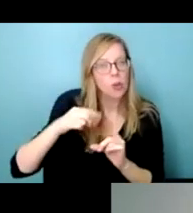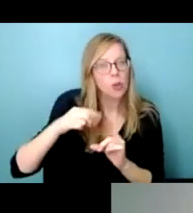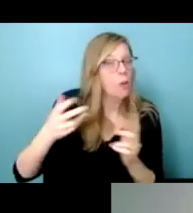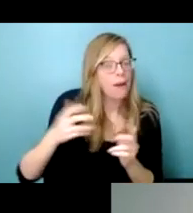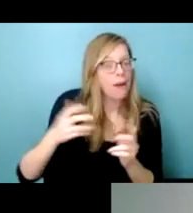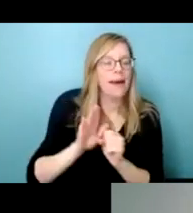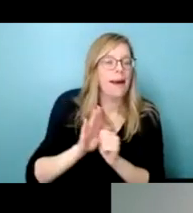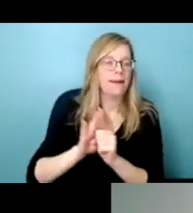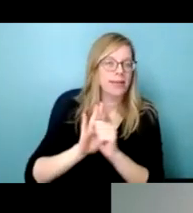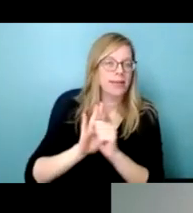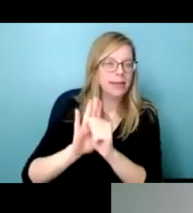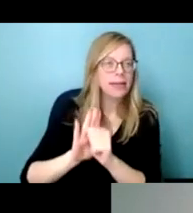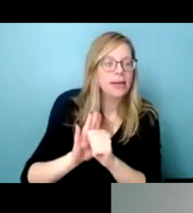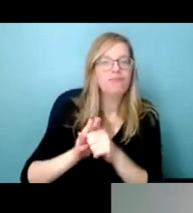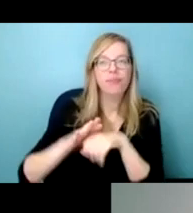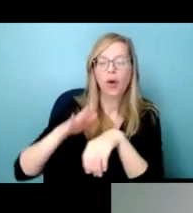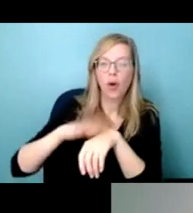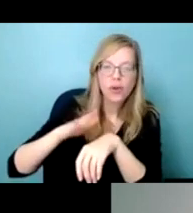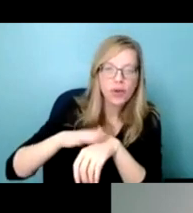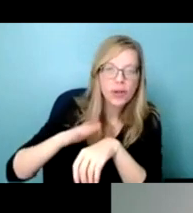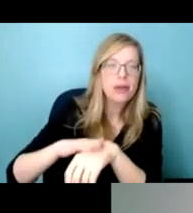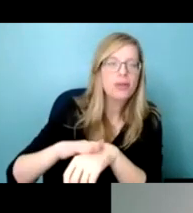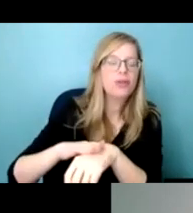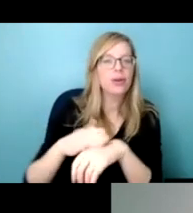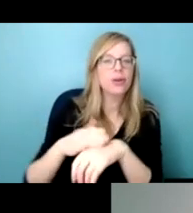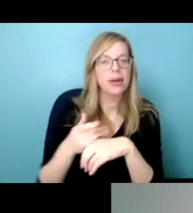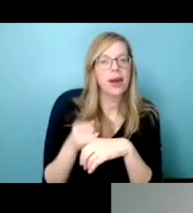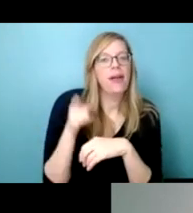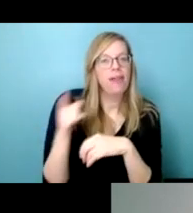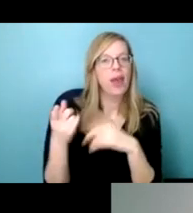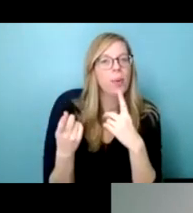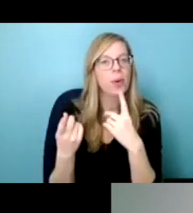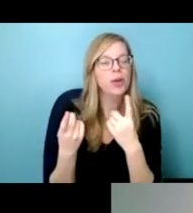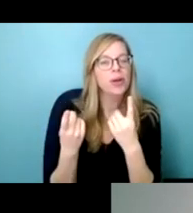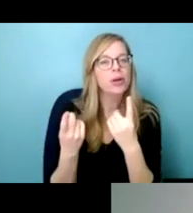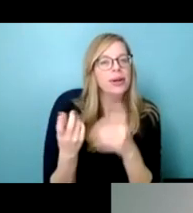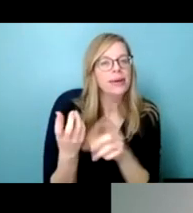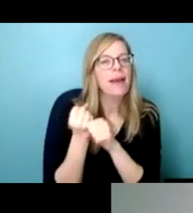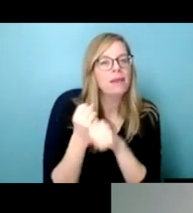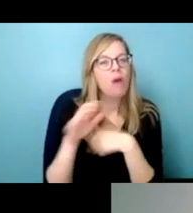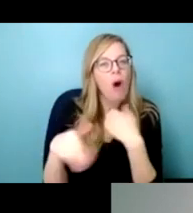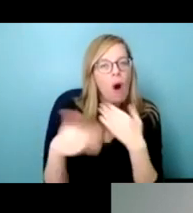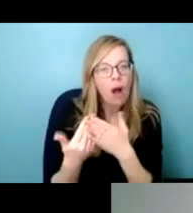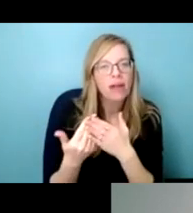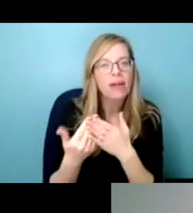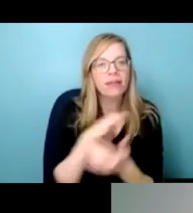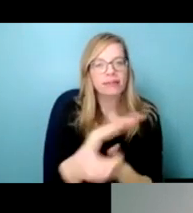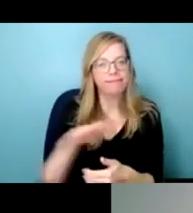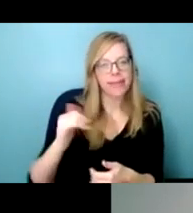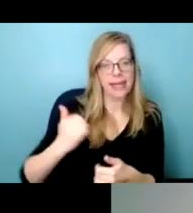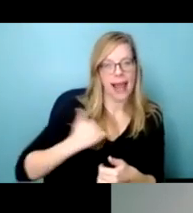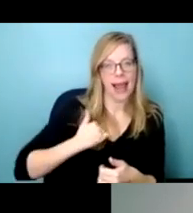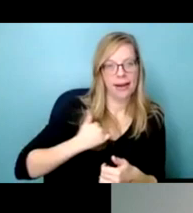do consultation. They would get the grassroots environmental organizations across the country together and